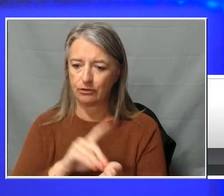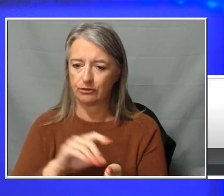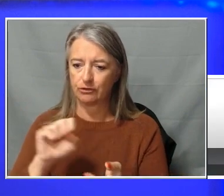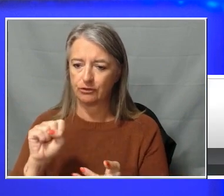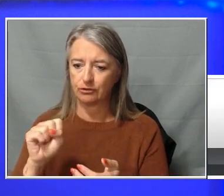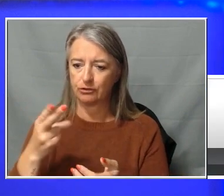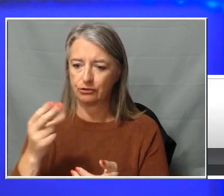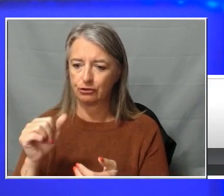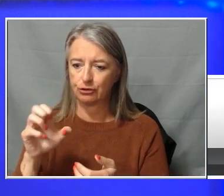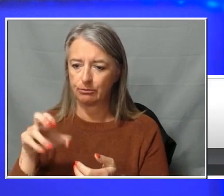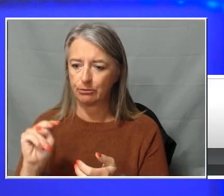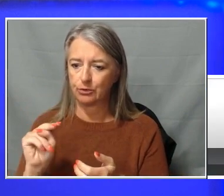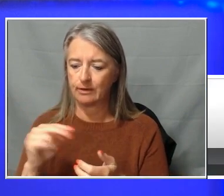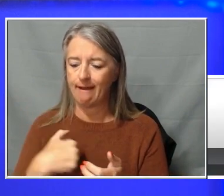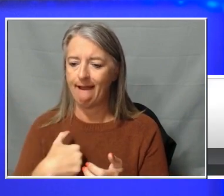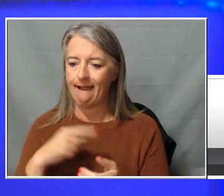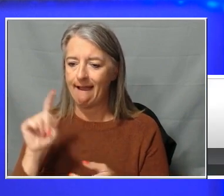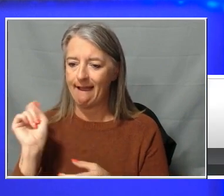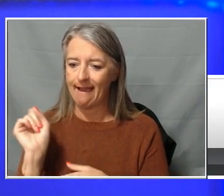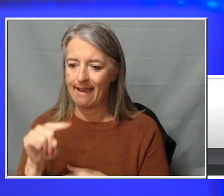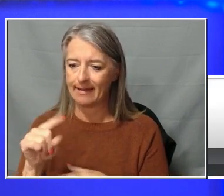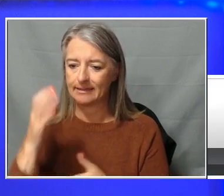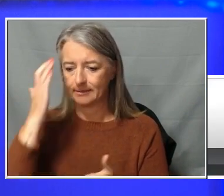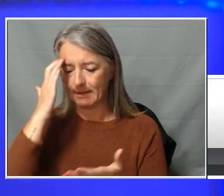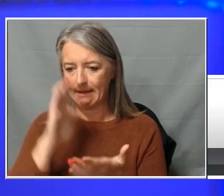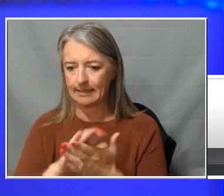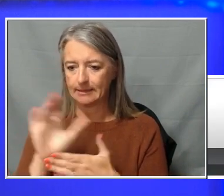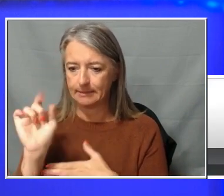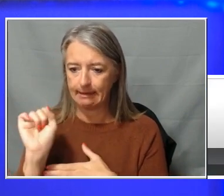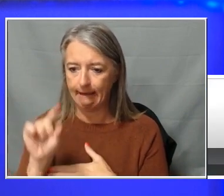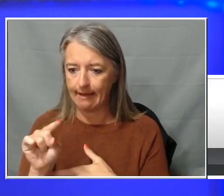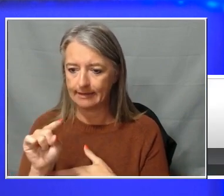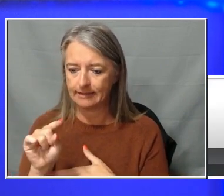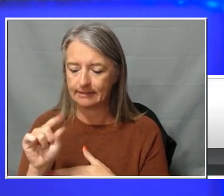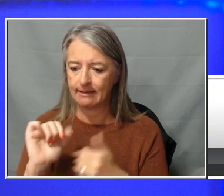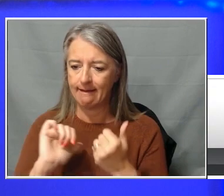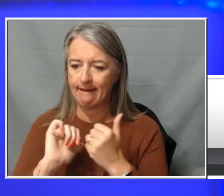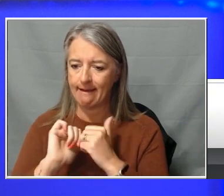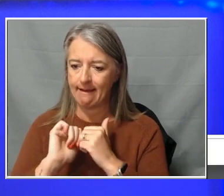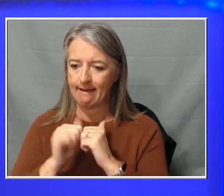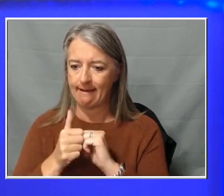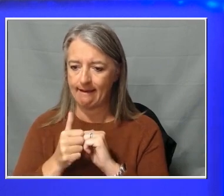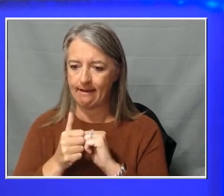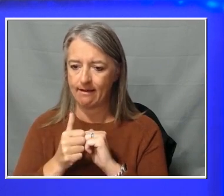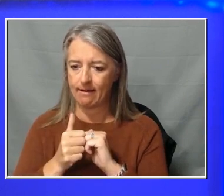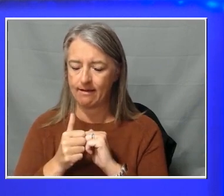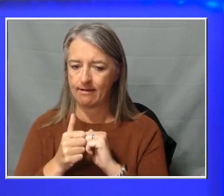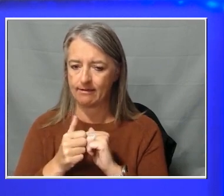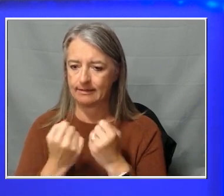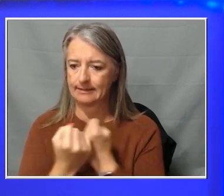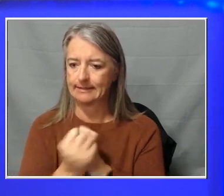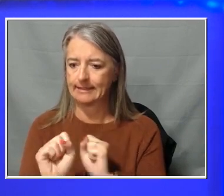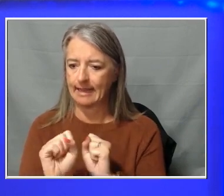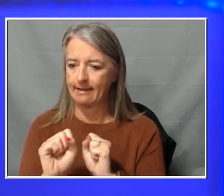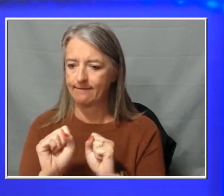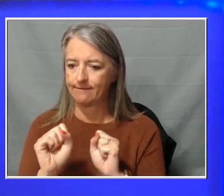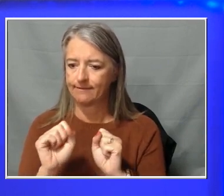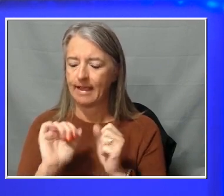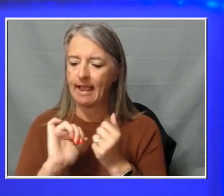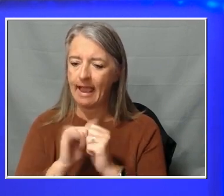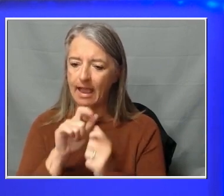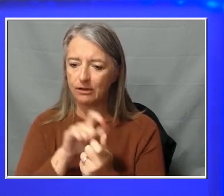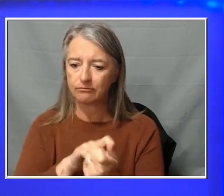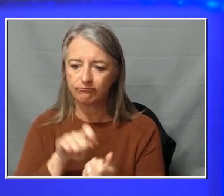I asked him, you know, and my husband was asking him, how safe is this? Like, how certain are